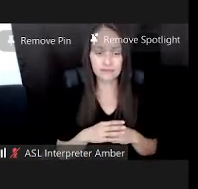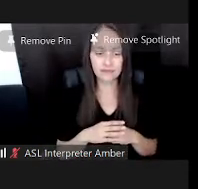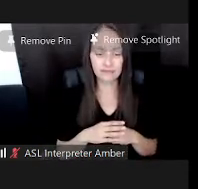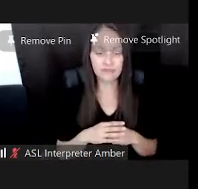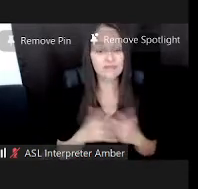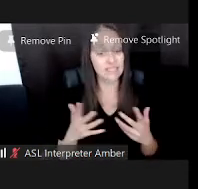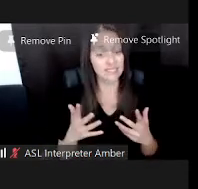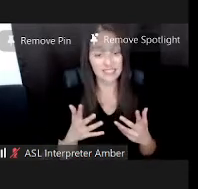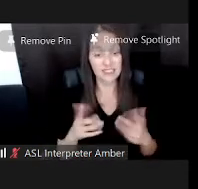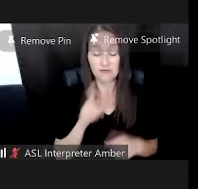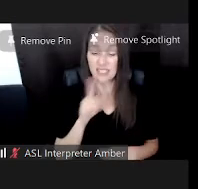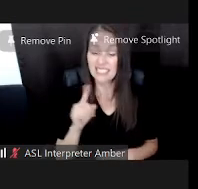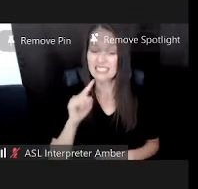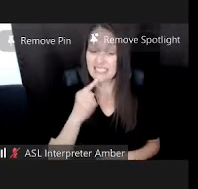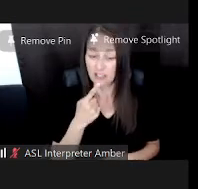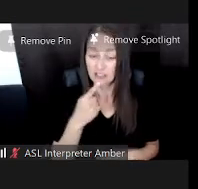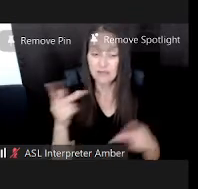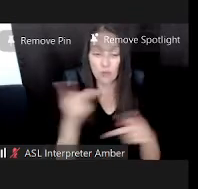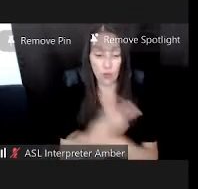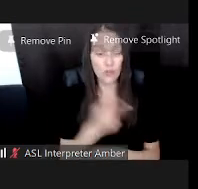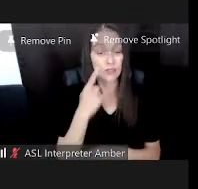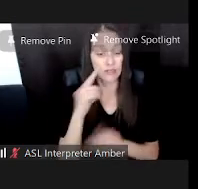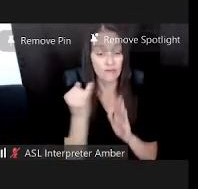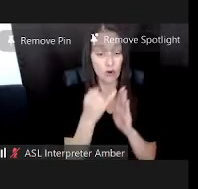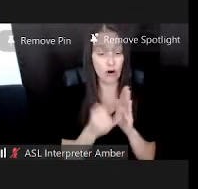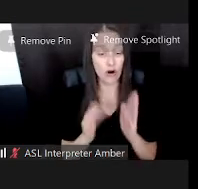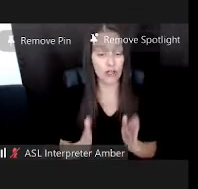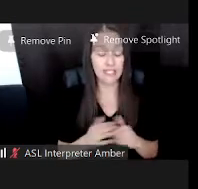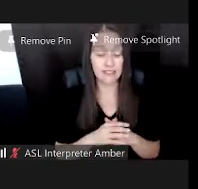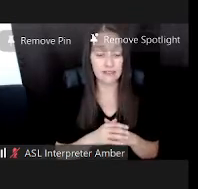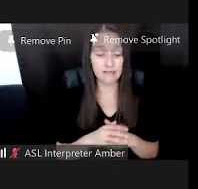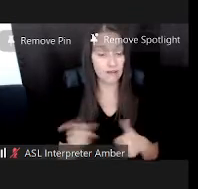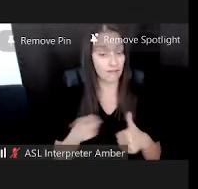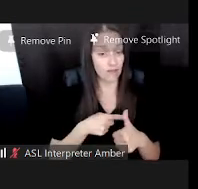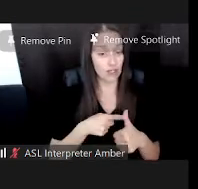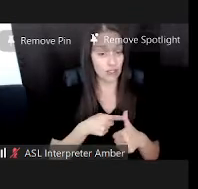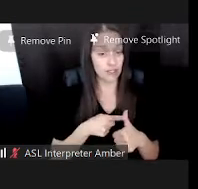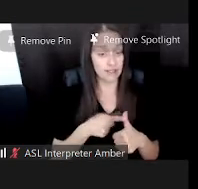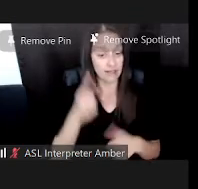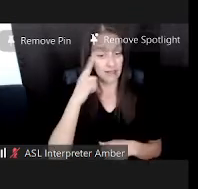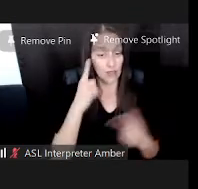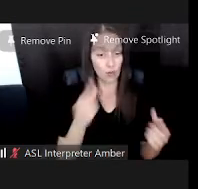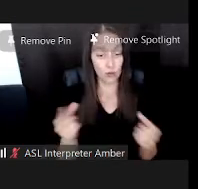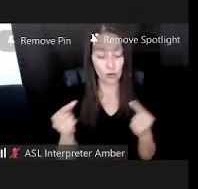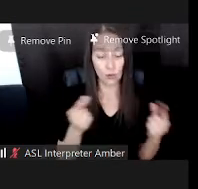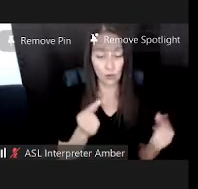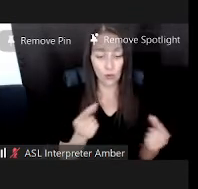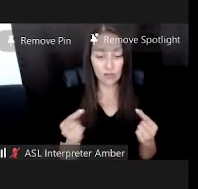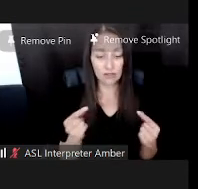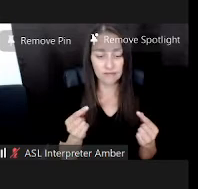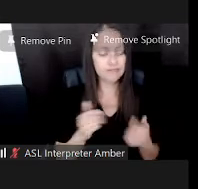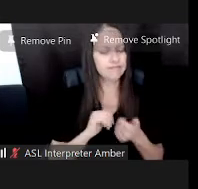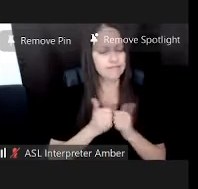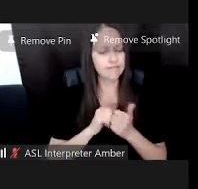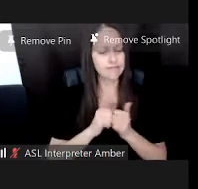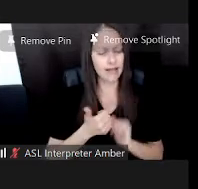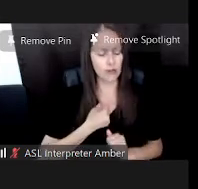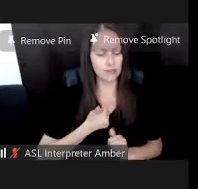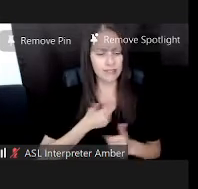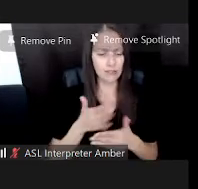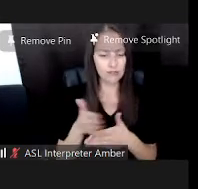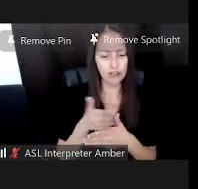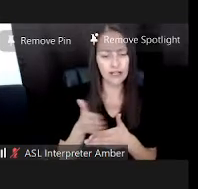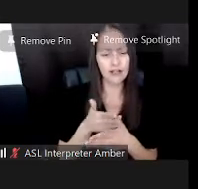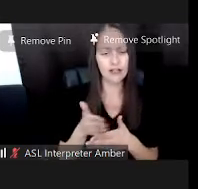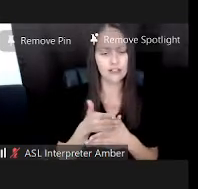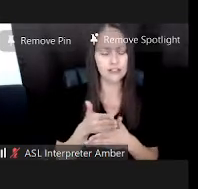on with artists. And what's the first instinct? How now do I share? Yeah. How do I give?